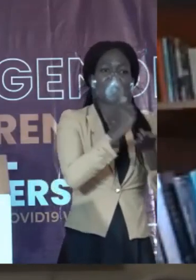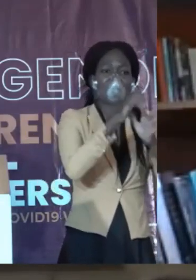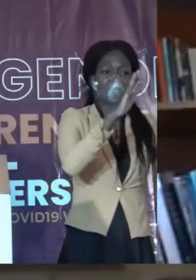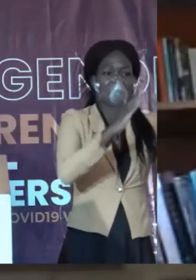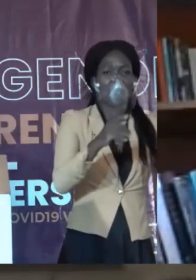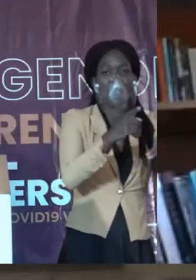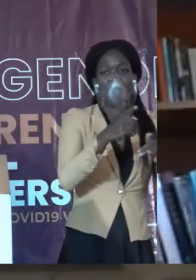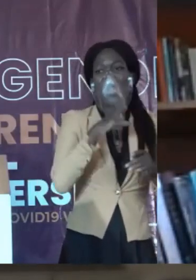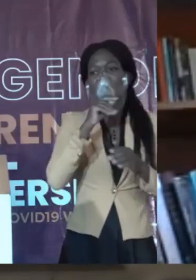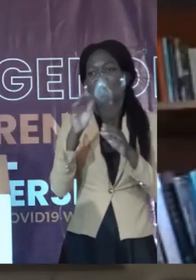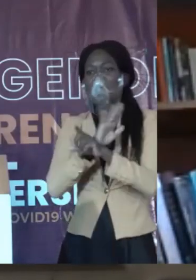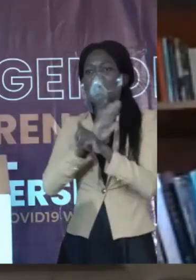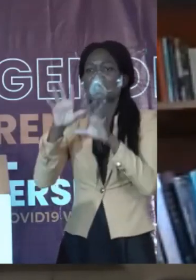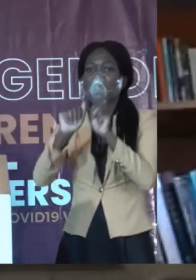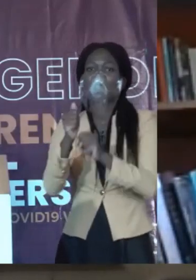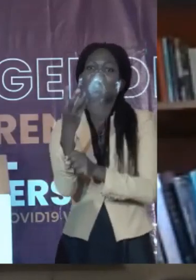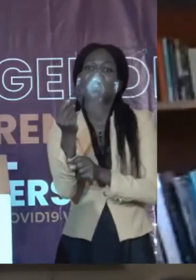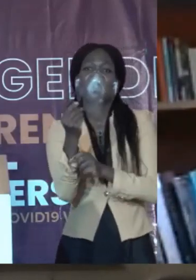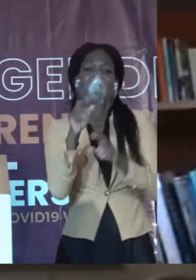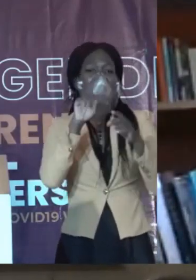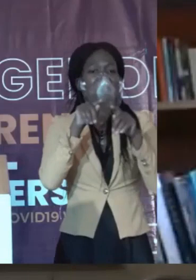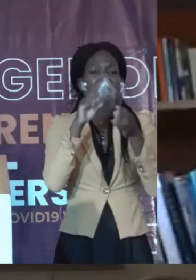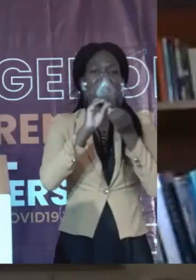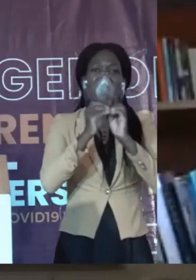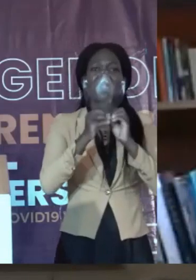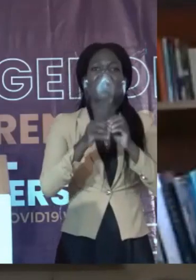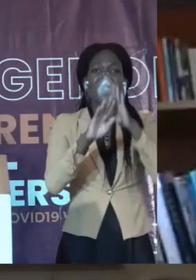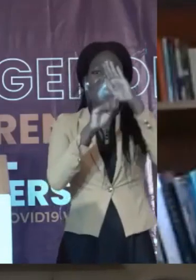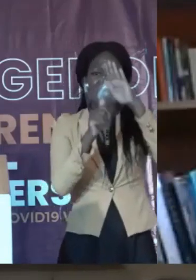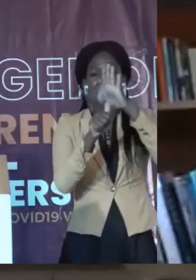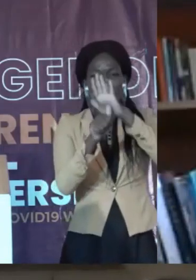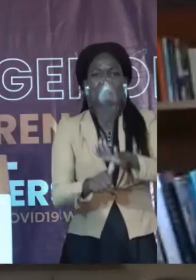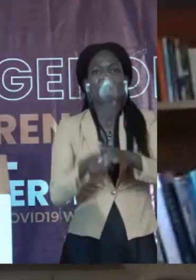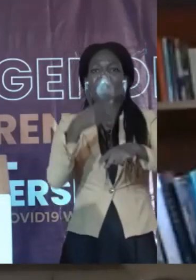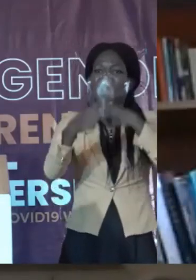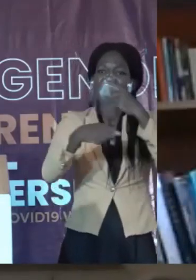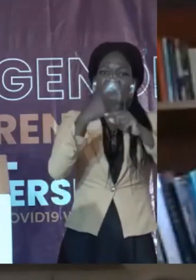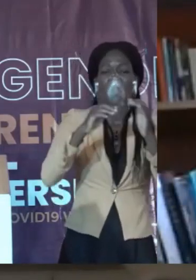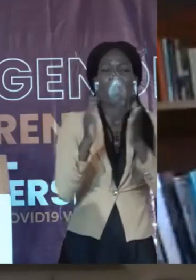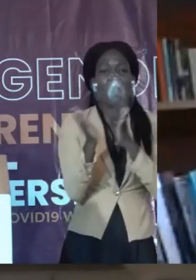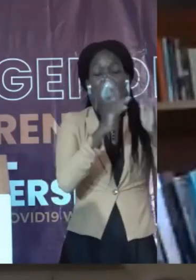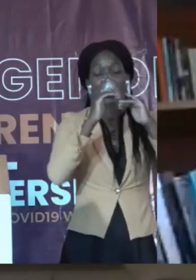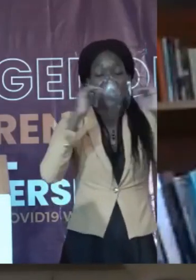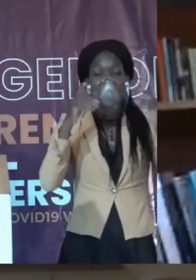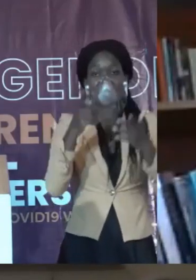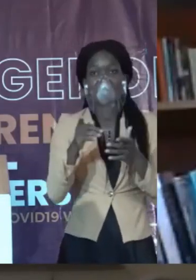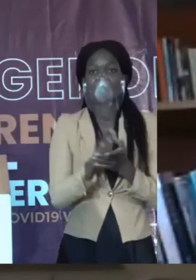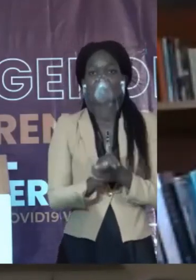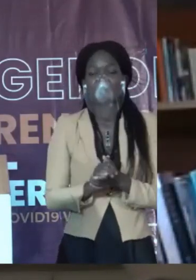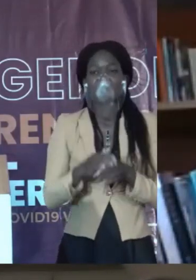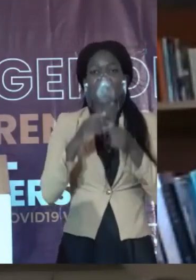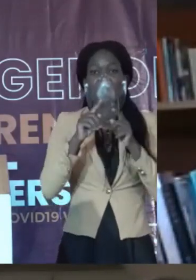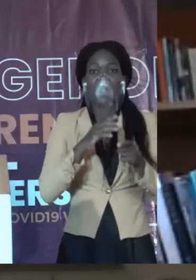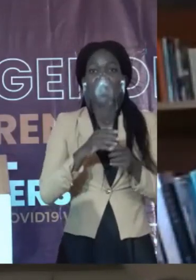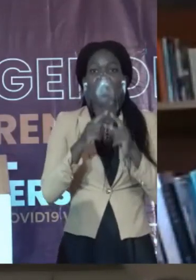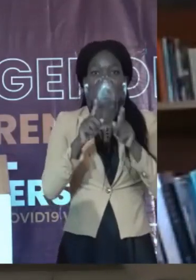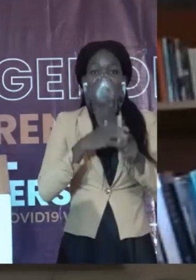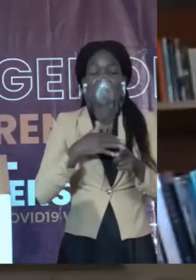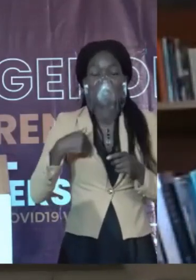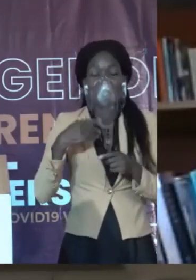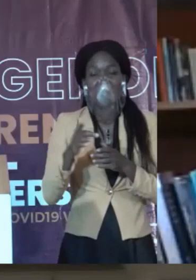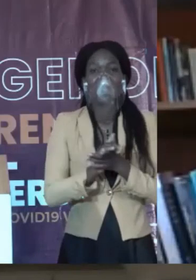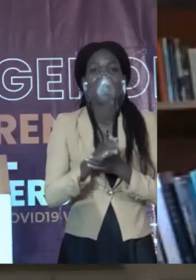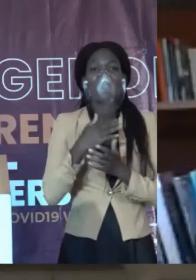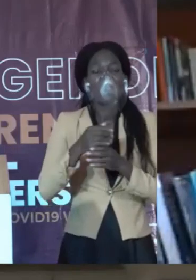that along with gender-specific roles that women also hold unique knowledge, which needs to be respected and seen for what it is and